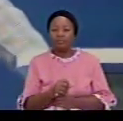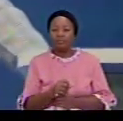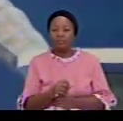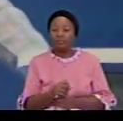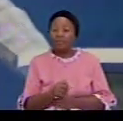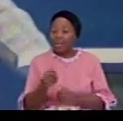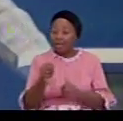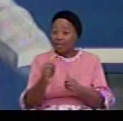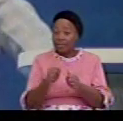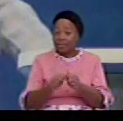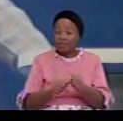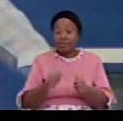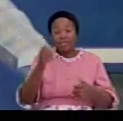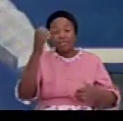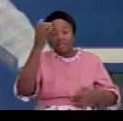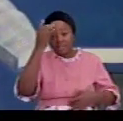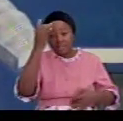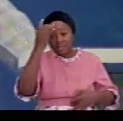Every sickness,